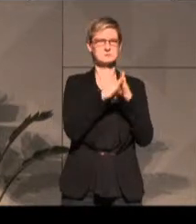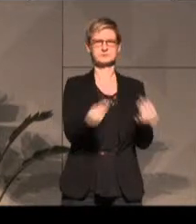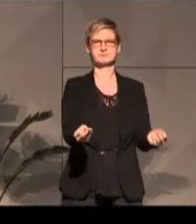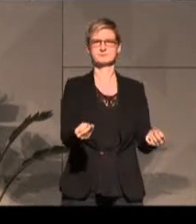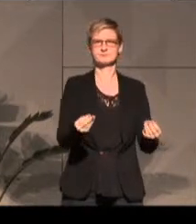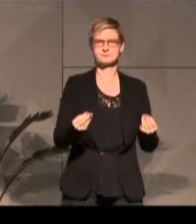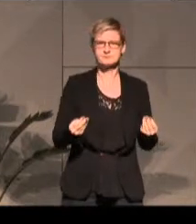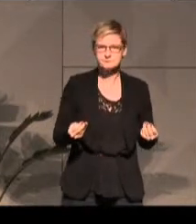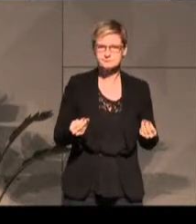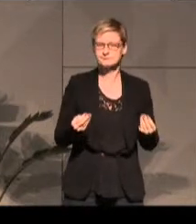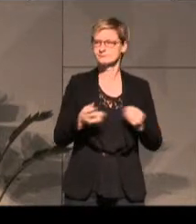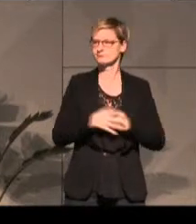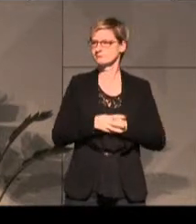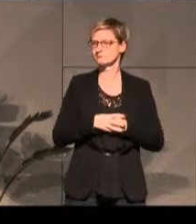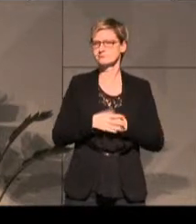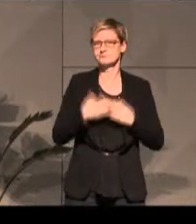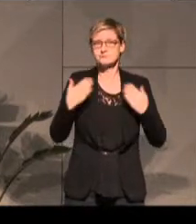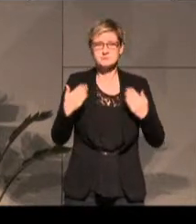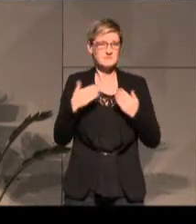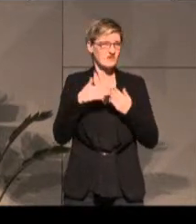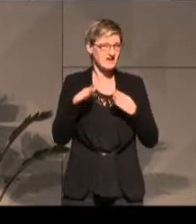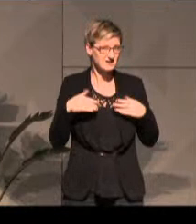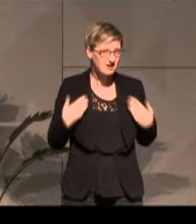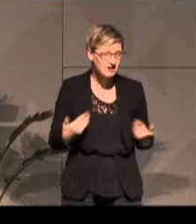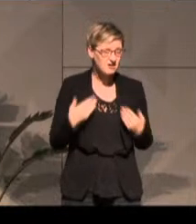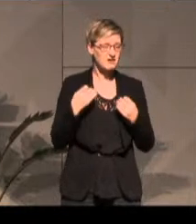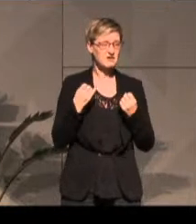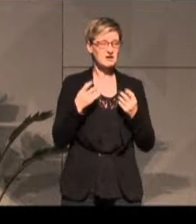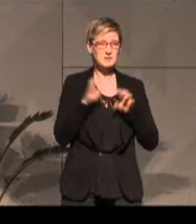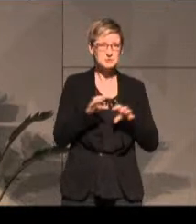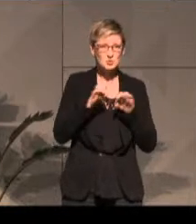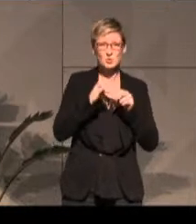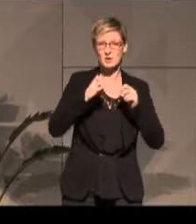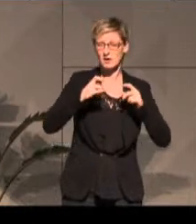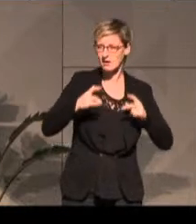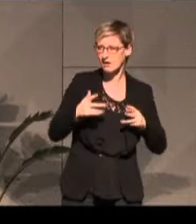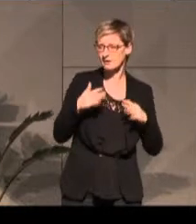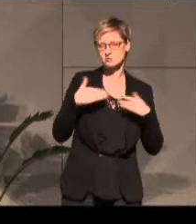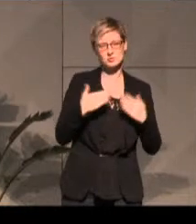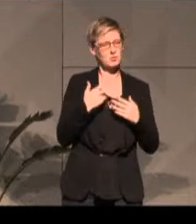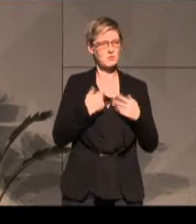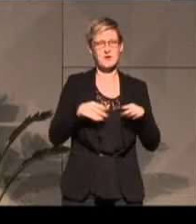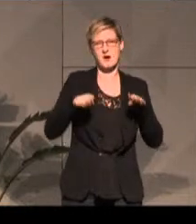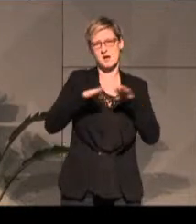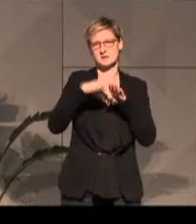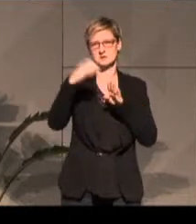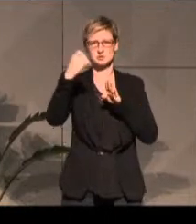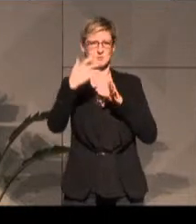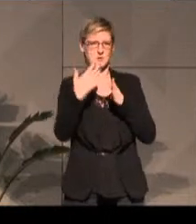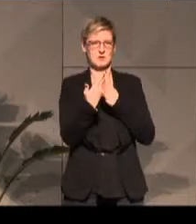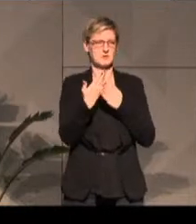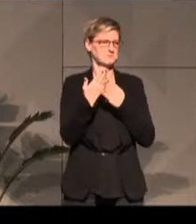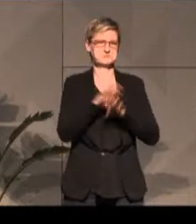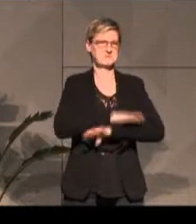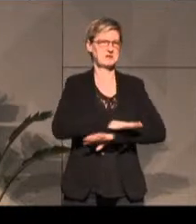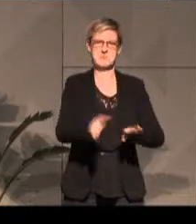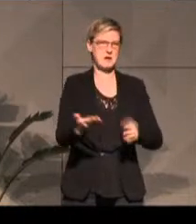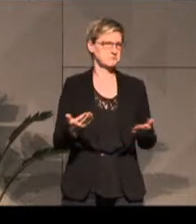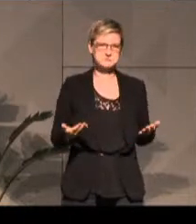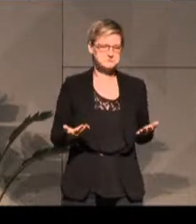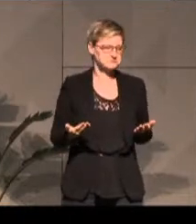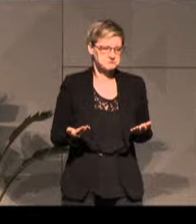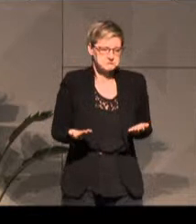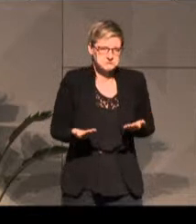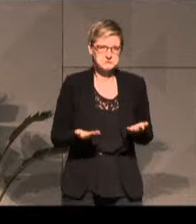with summer, we saw with our own eyes how the ice is thawing, how it's melting. We know